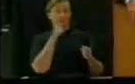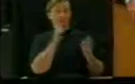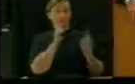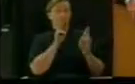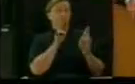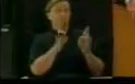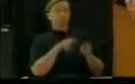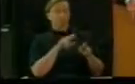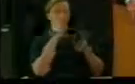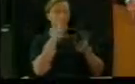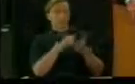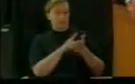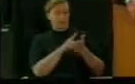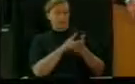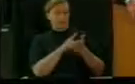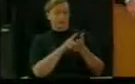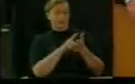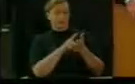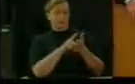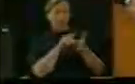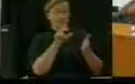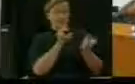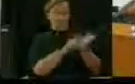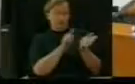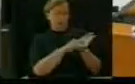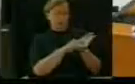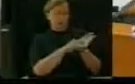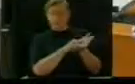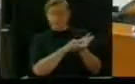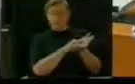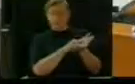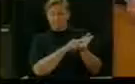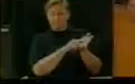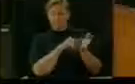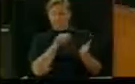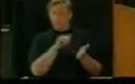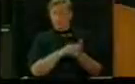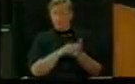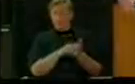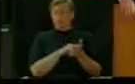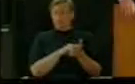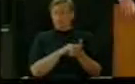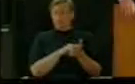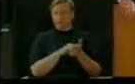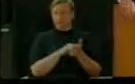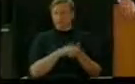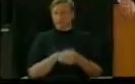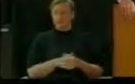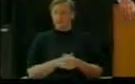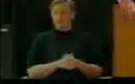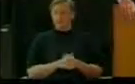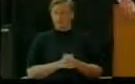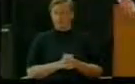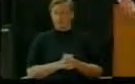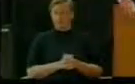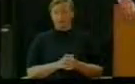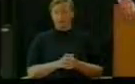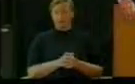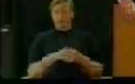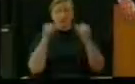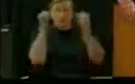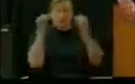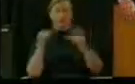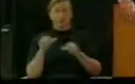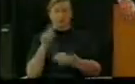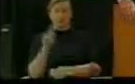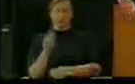Sentinel. A letter that we were investigating. I didn't have any idea you are. It's odd that you vote. That's what you vote. Well, it's odd that you vote on things when you're the poster